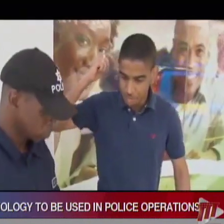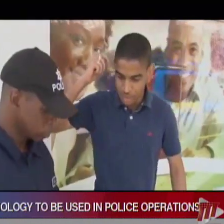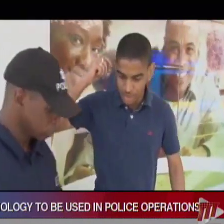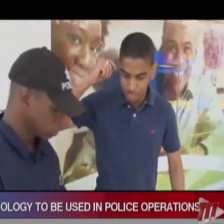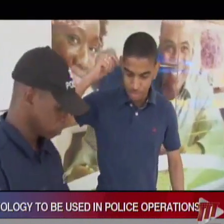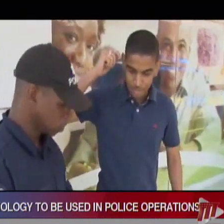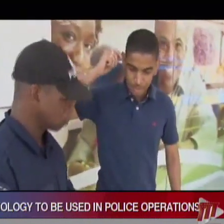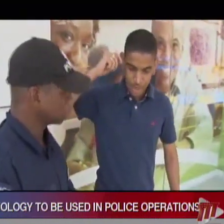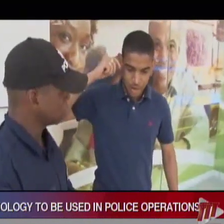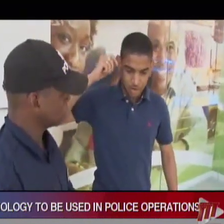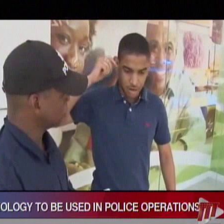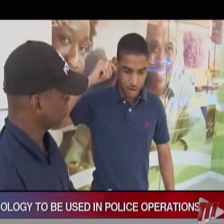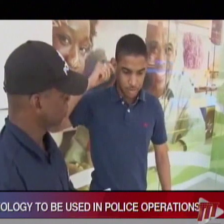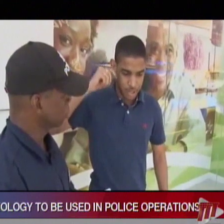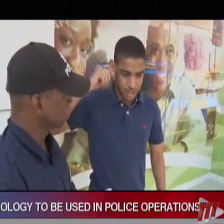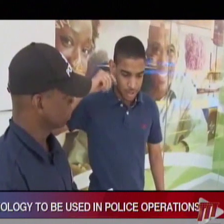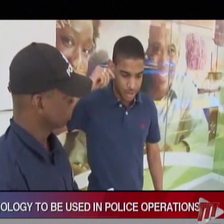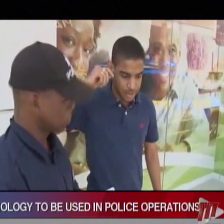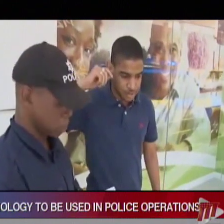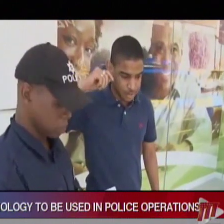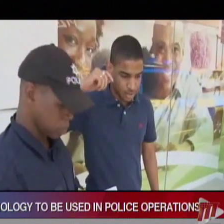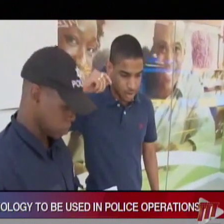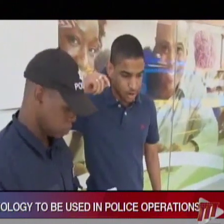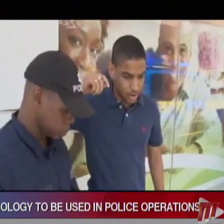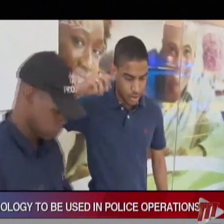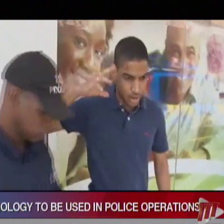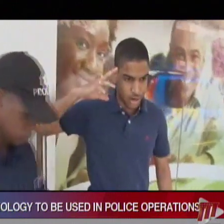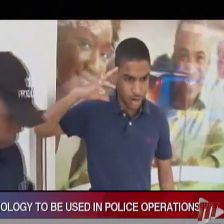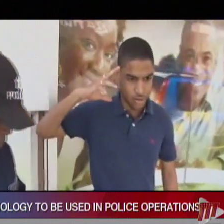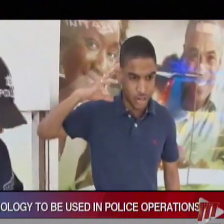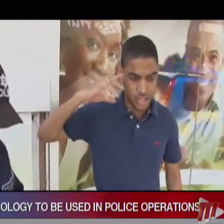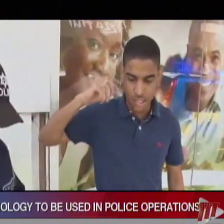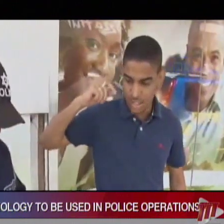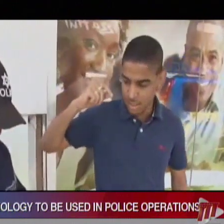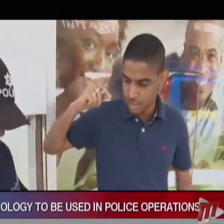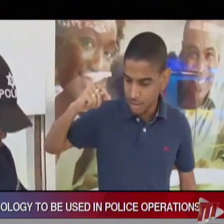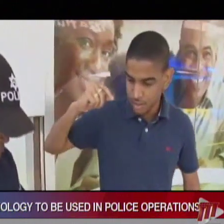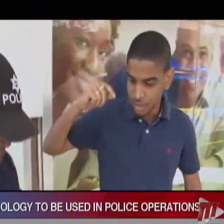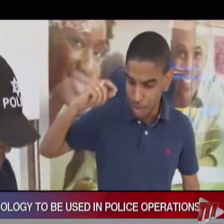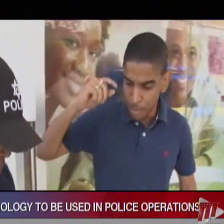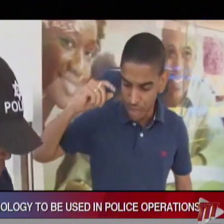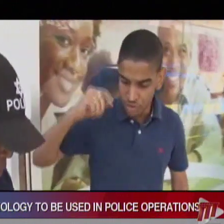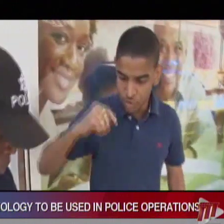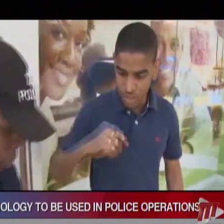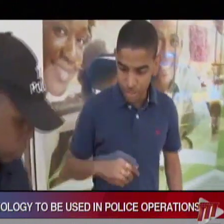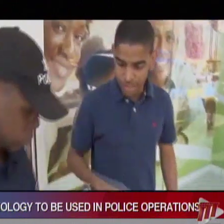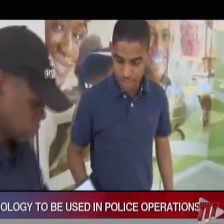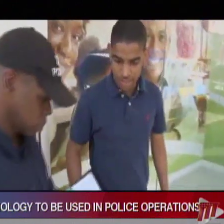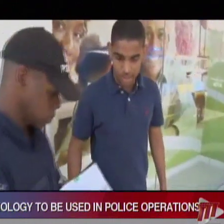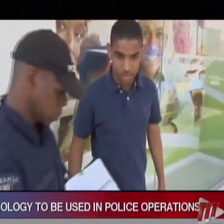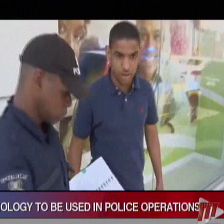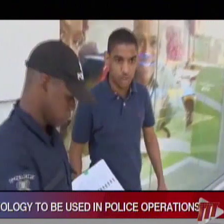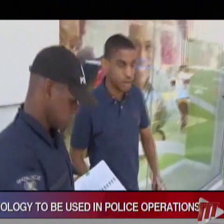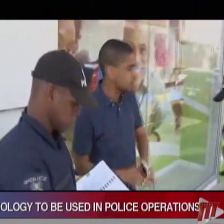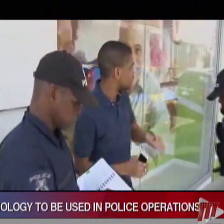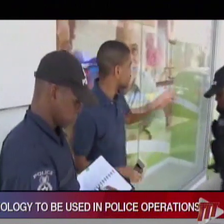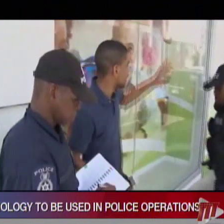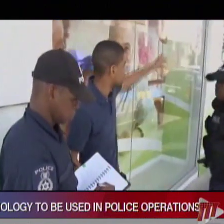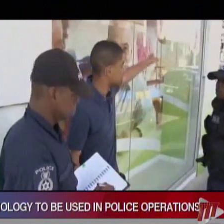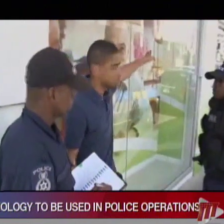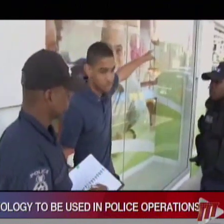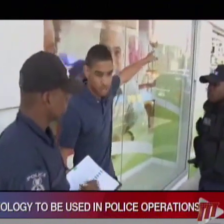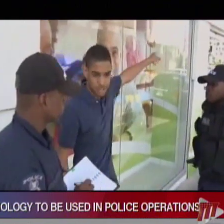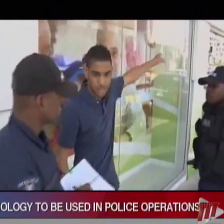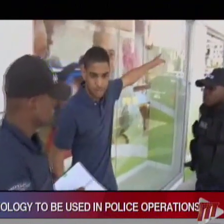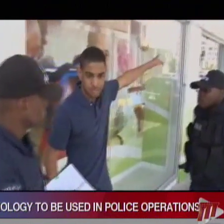Officers would now be armed with non-lethal weapons such as pepper spray, tasers, and rubber bullets. This, he said, would help to protect both